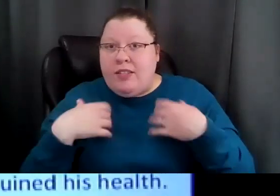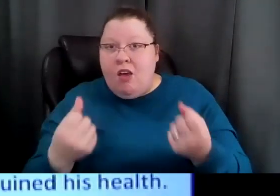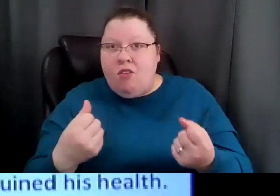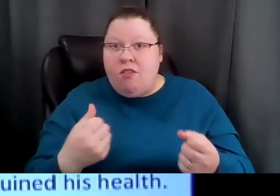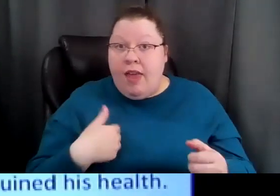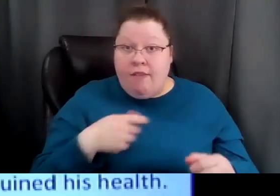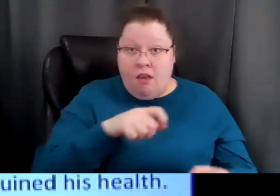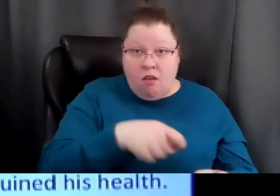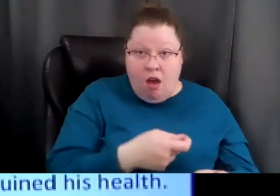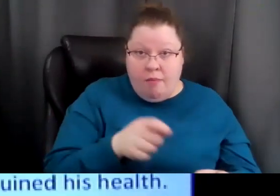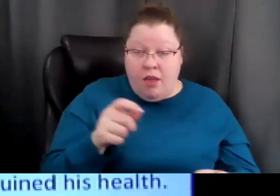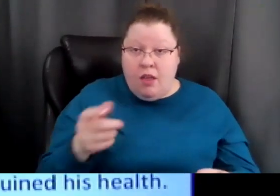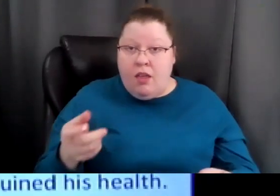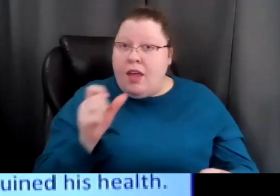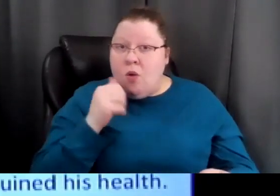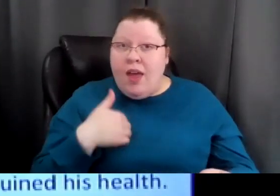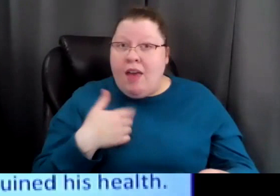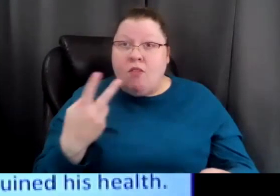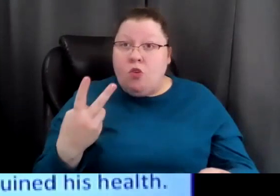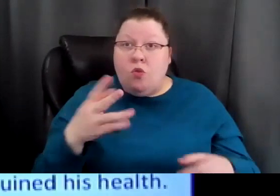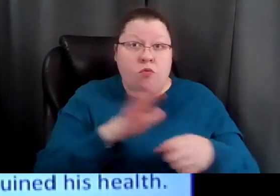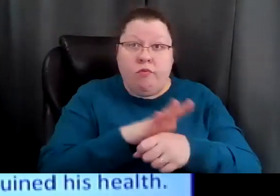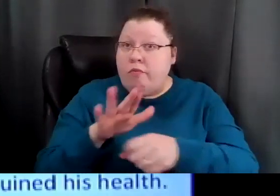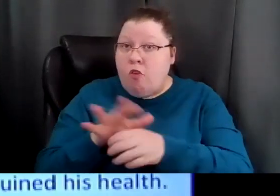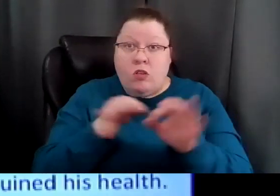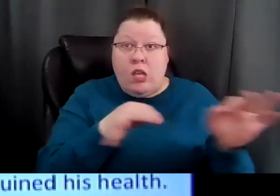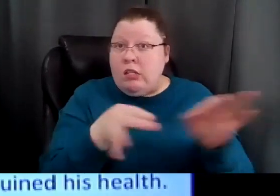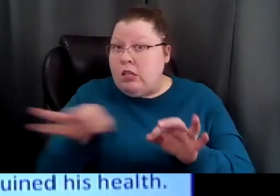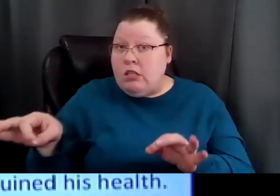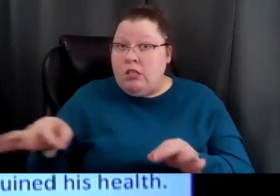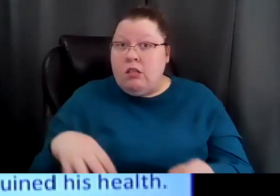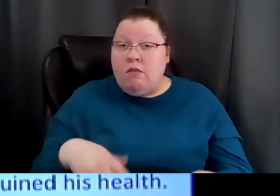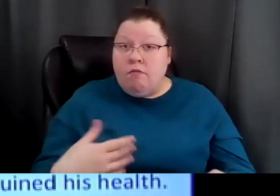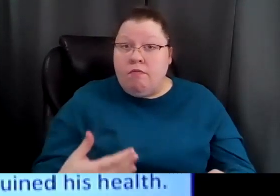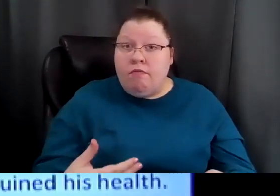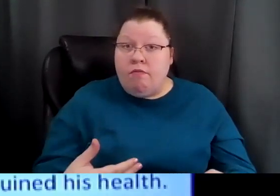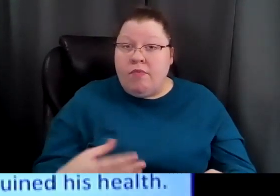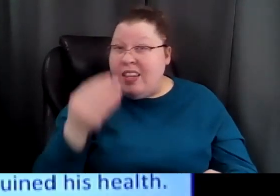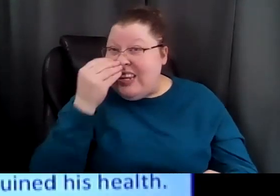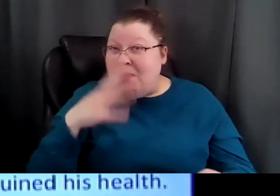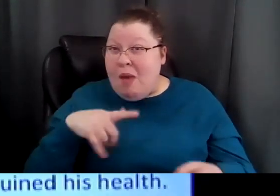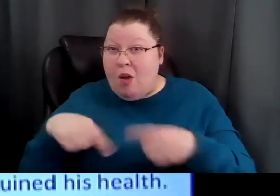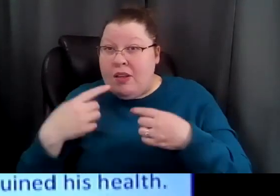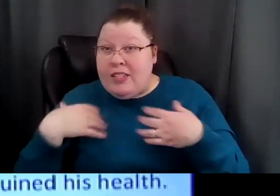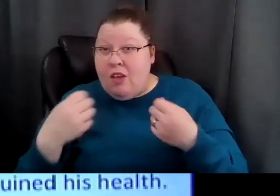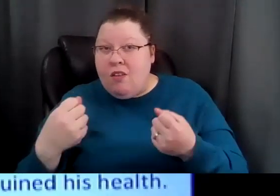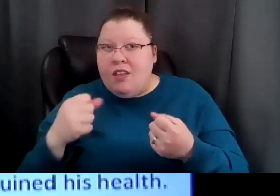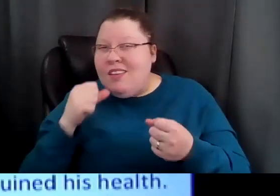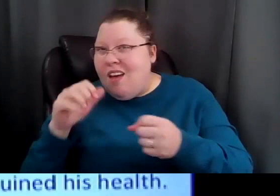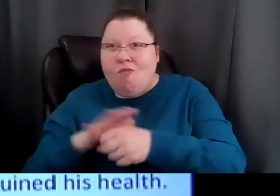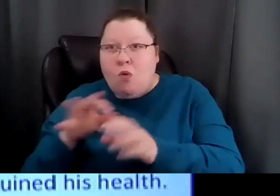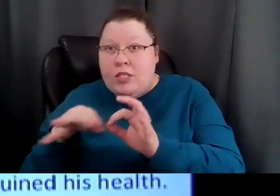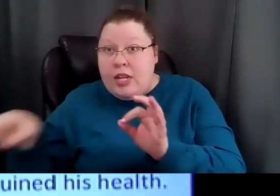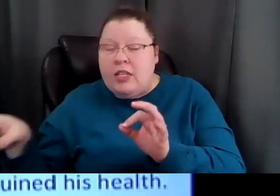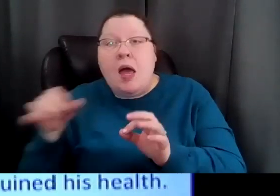here. Here I don't have two complete sentences, do I? And didn't care about his health is not a complete